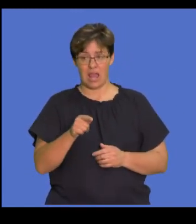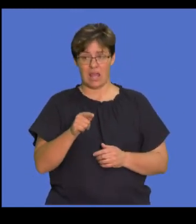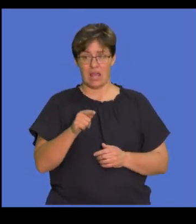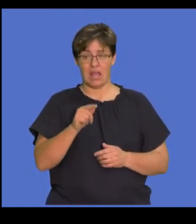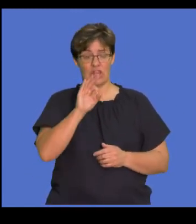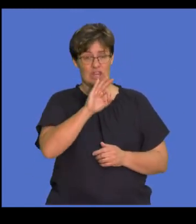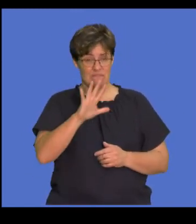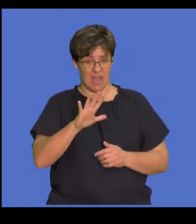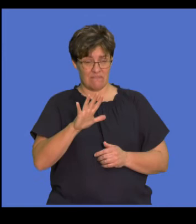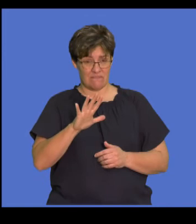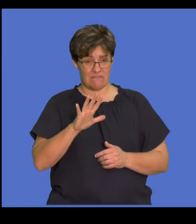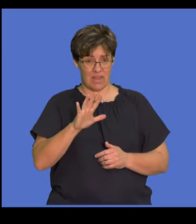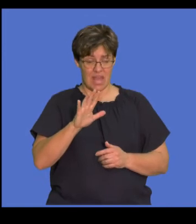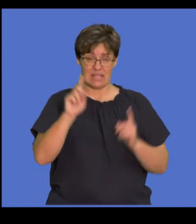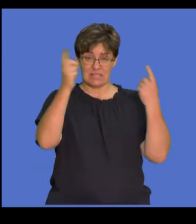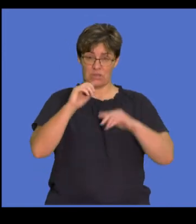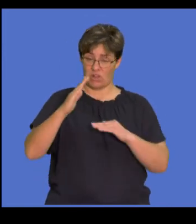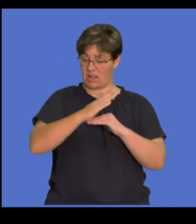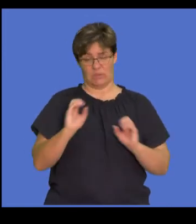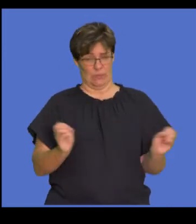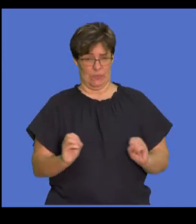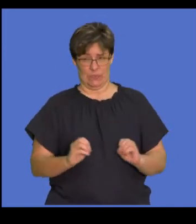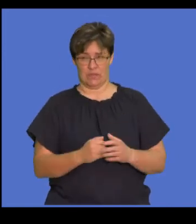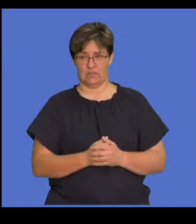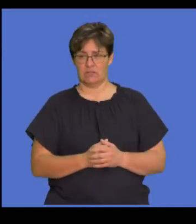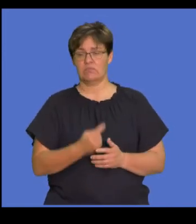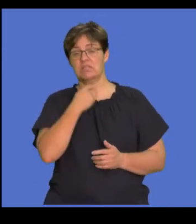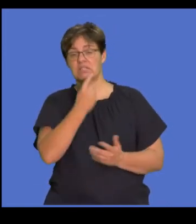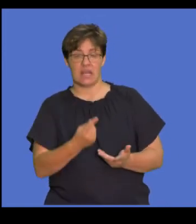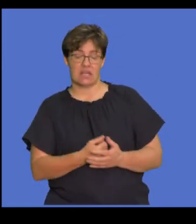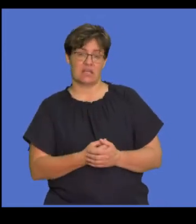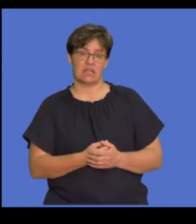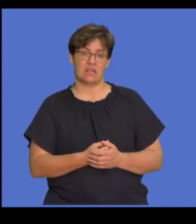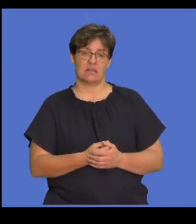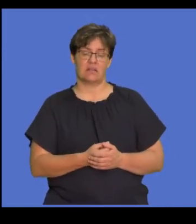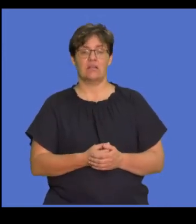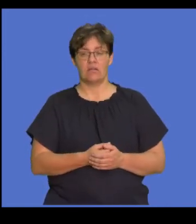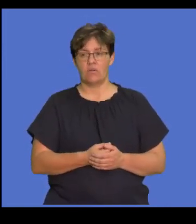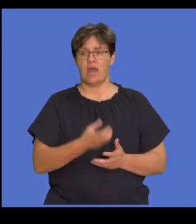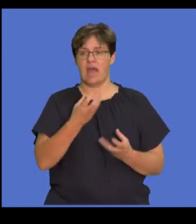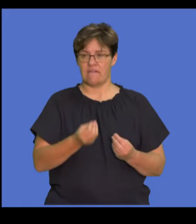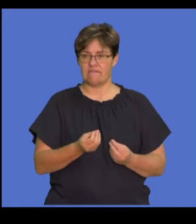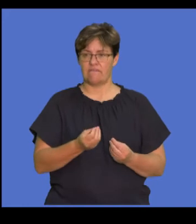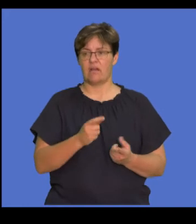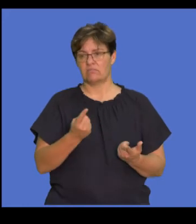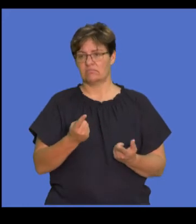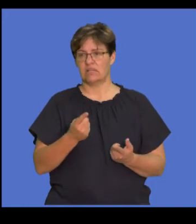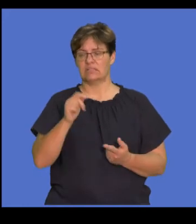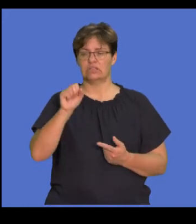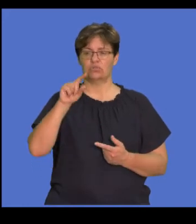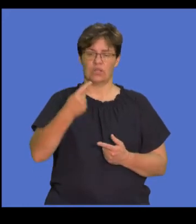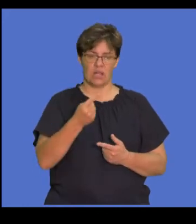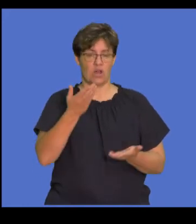special angle. Let's look at one more example. If I say to you, evaluate the following